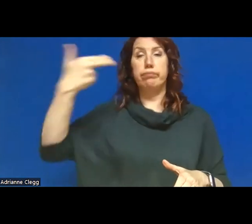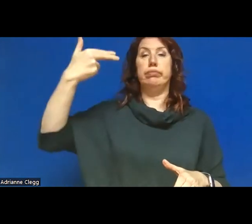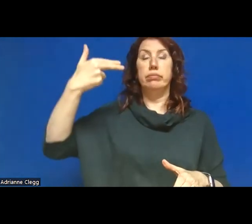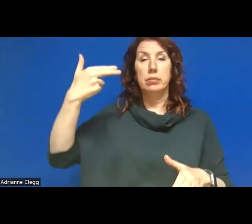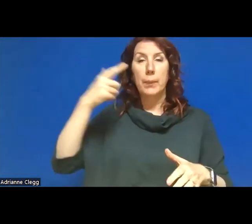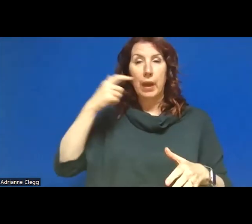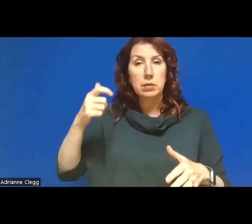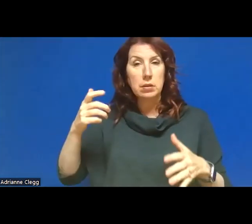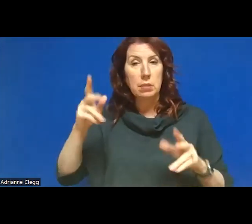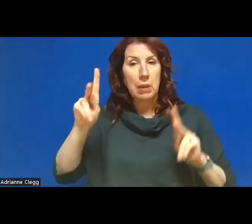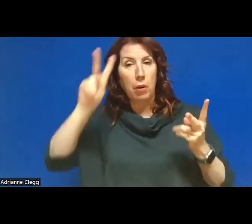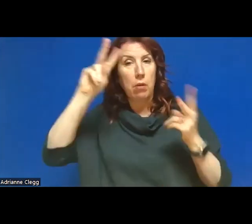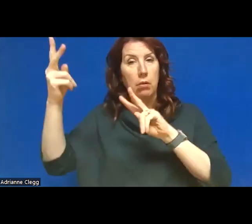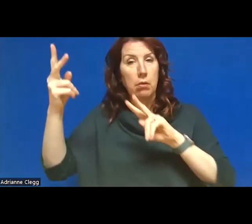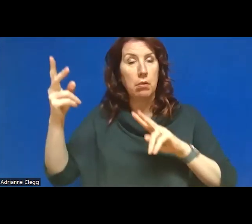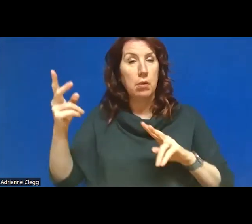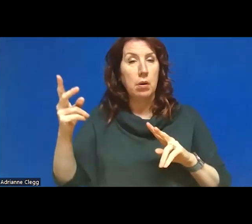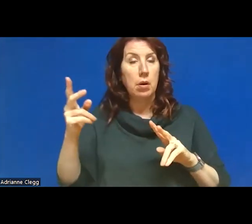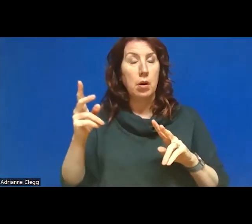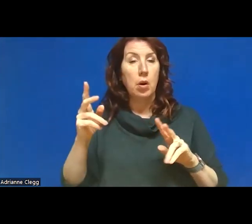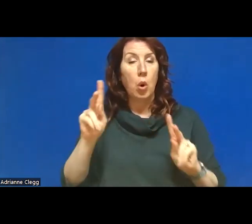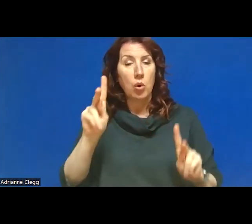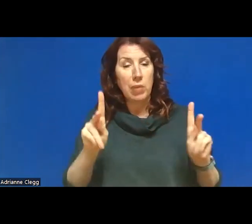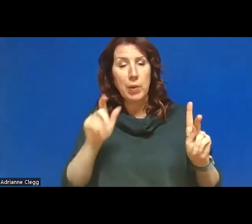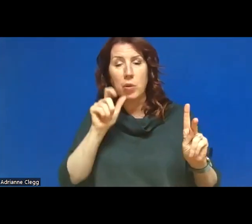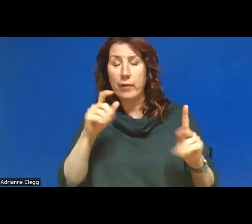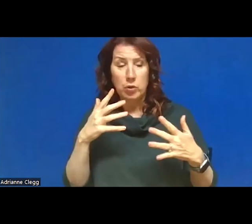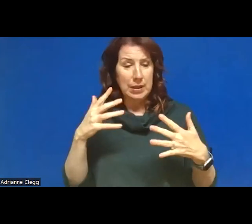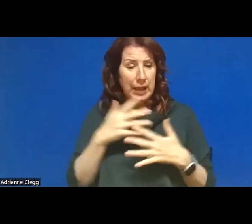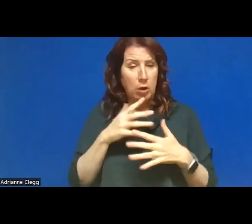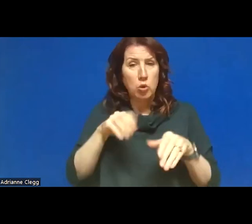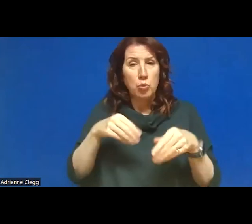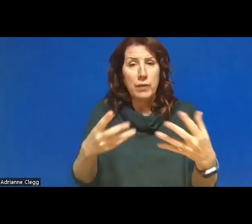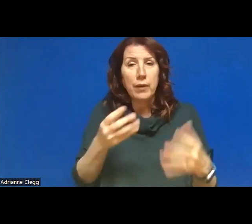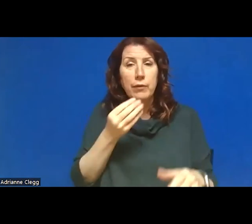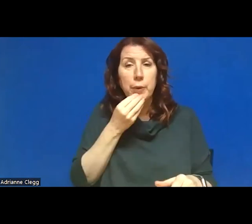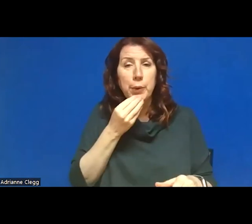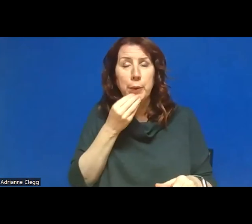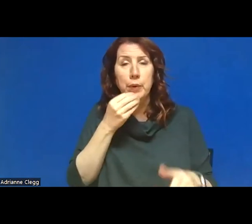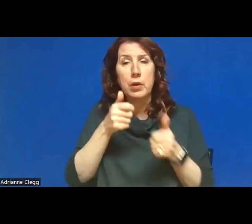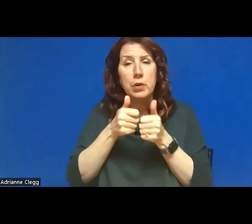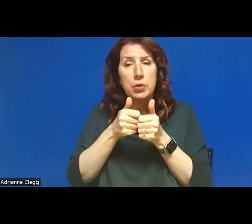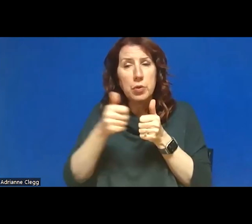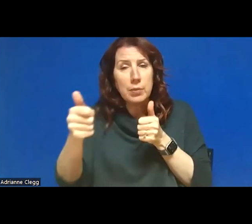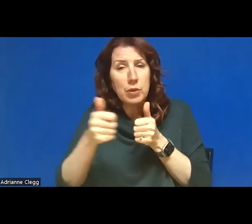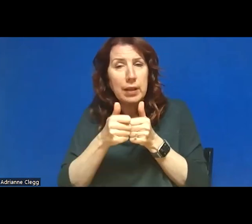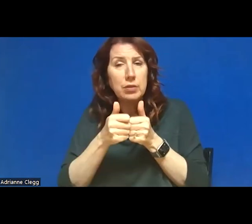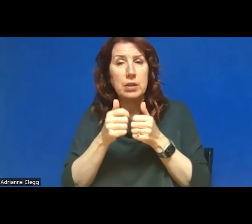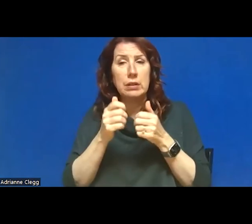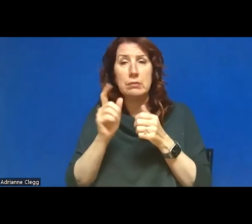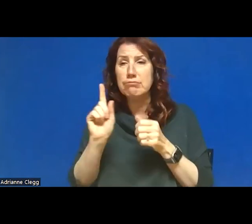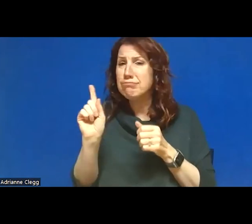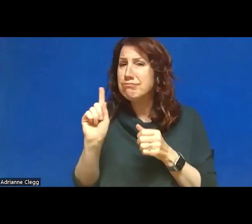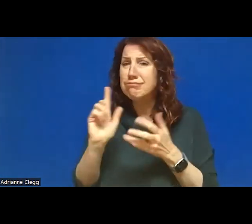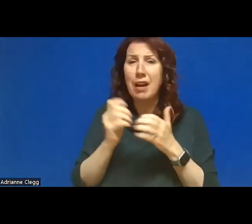no longer fear having to put food on the table and needing transportation and not knowing how to get to work or how they're